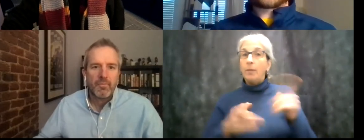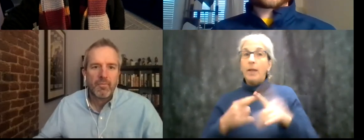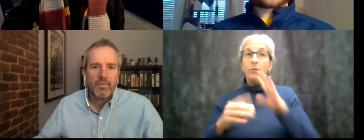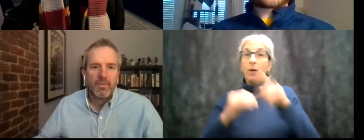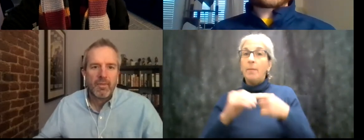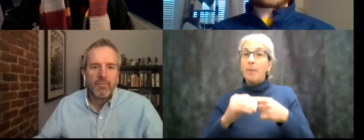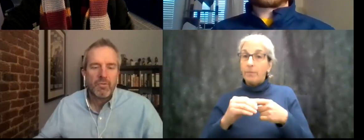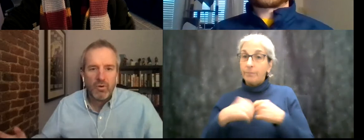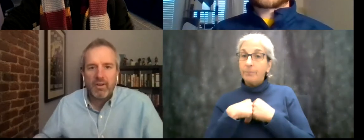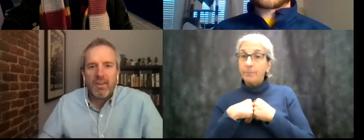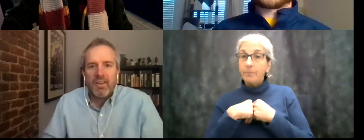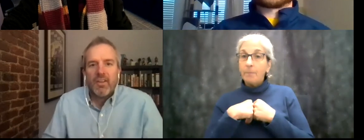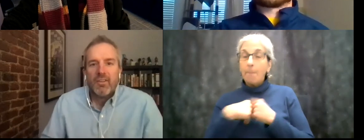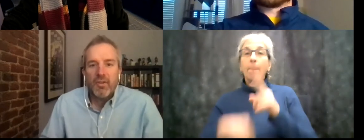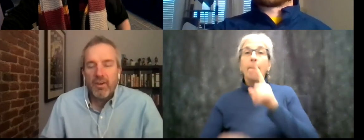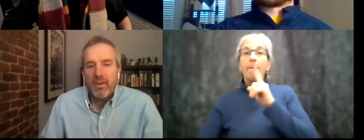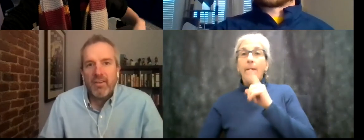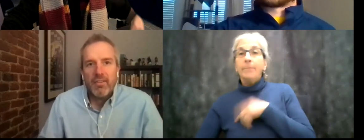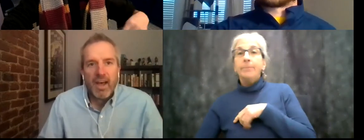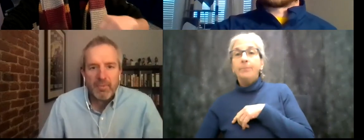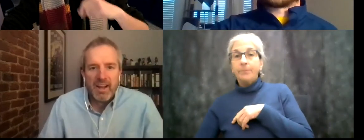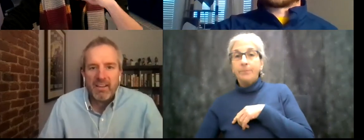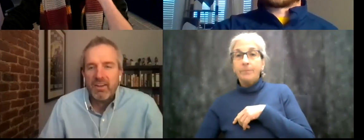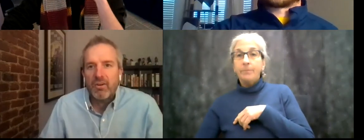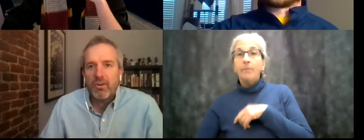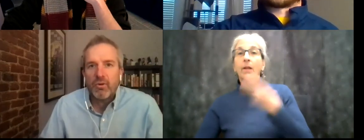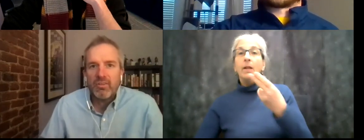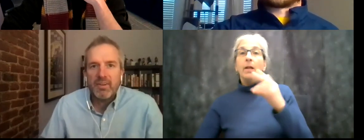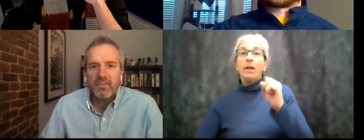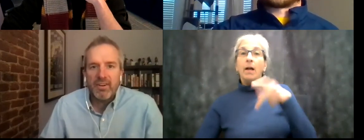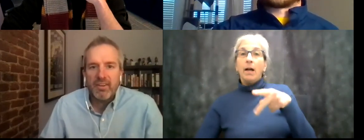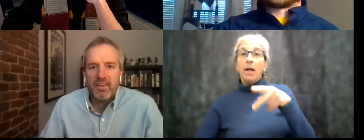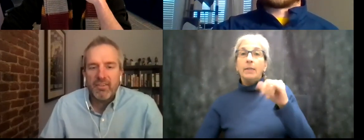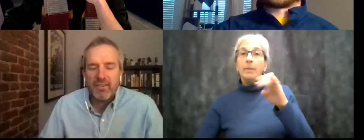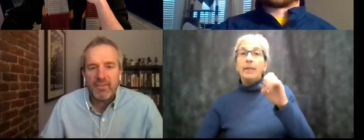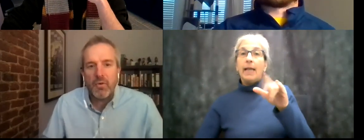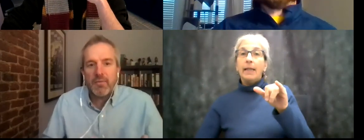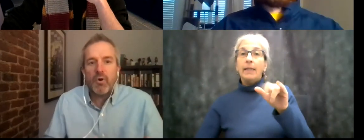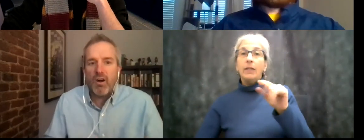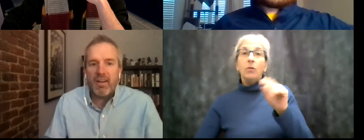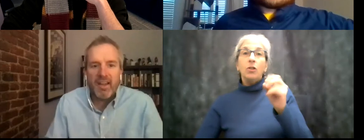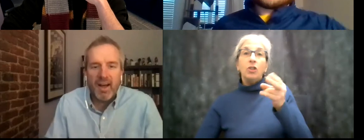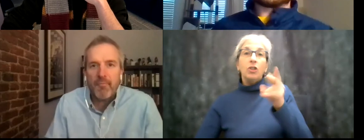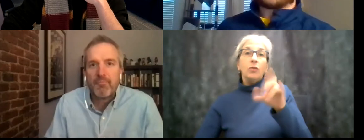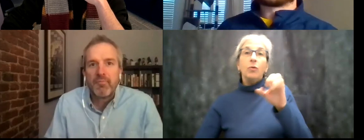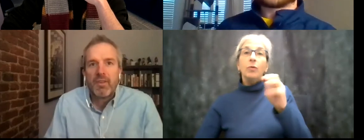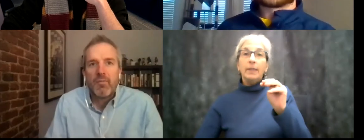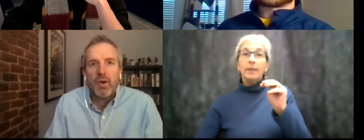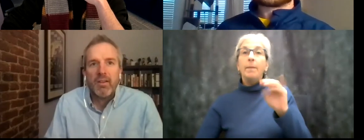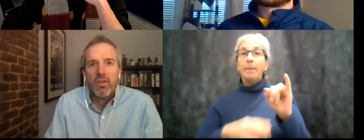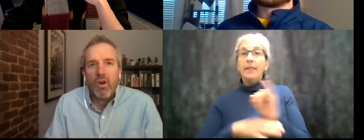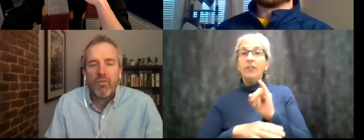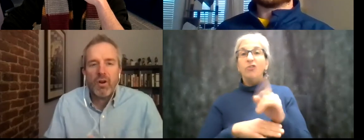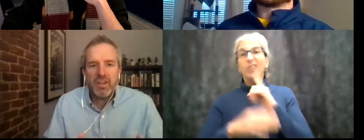great. Sure. So the hospitality or tourism industry is actually quite broad,